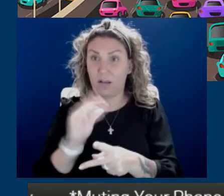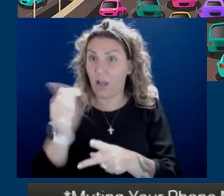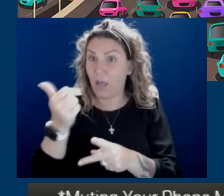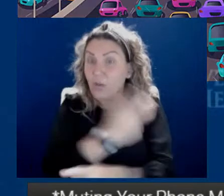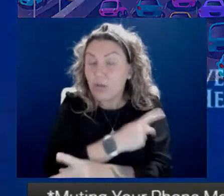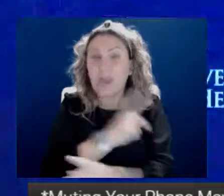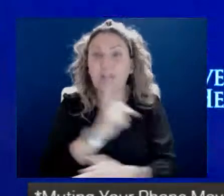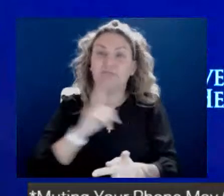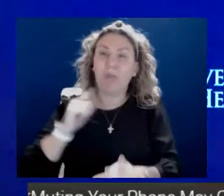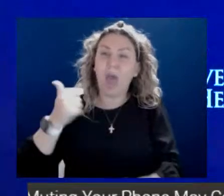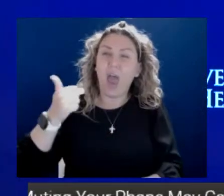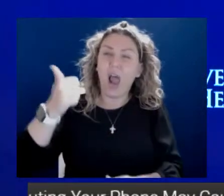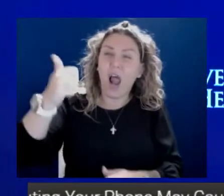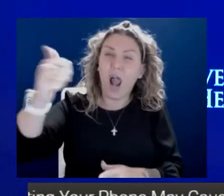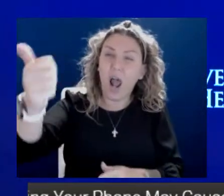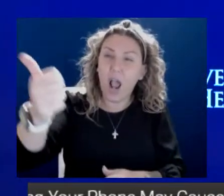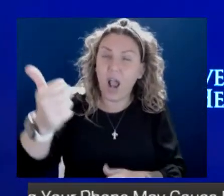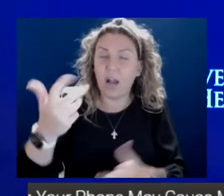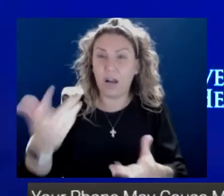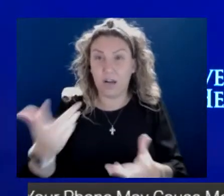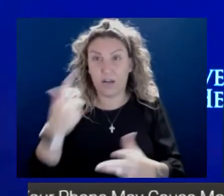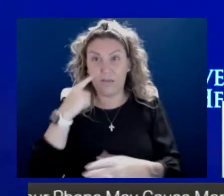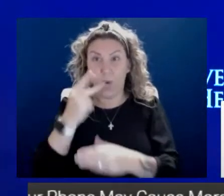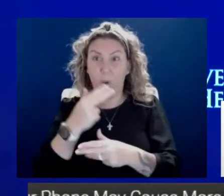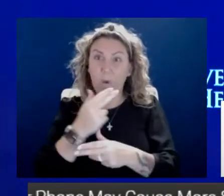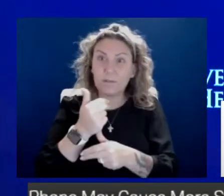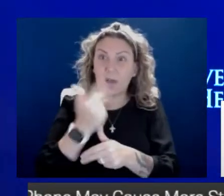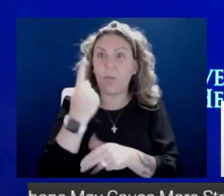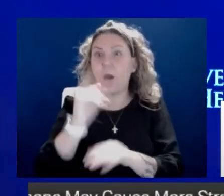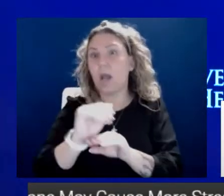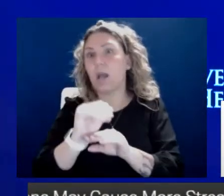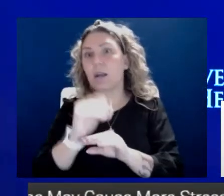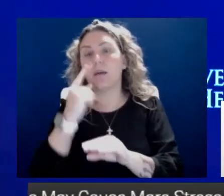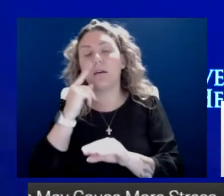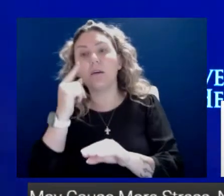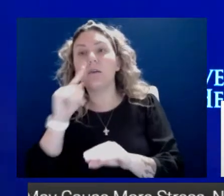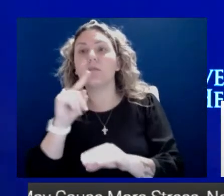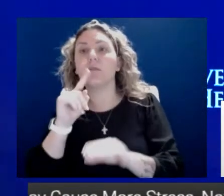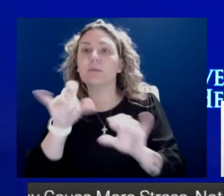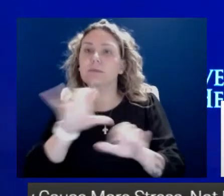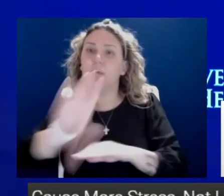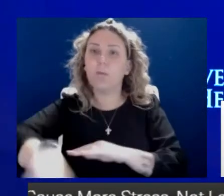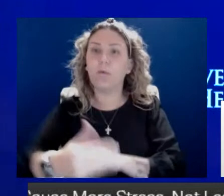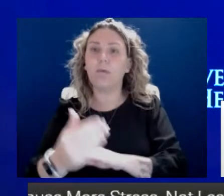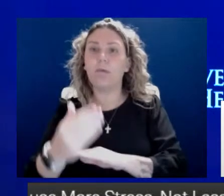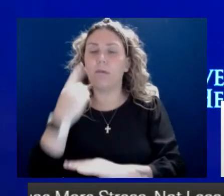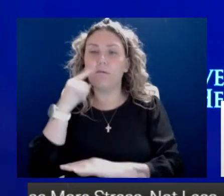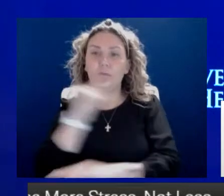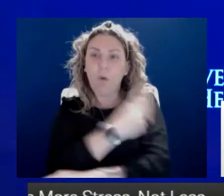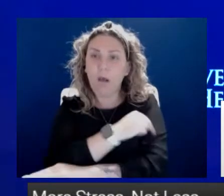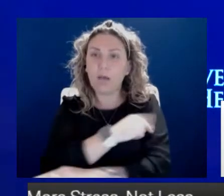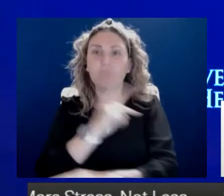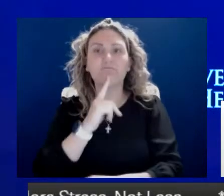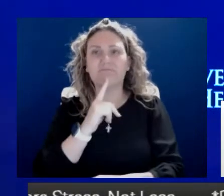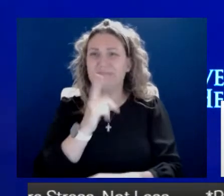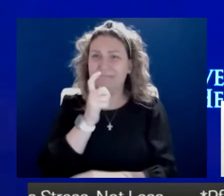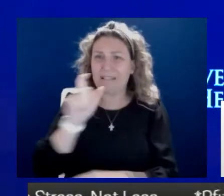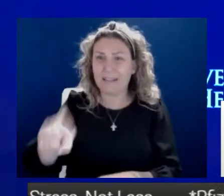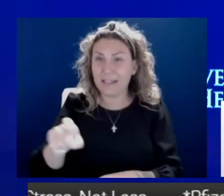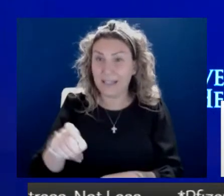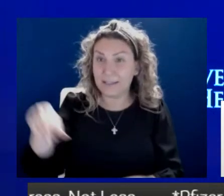just, getting a hotel for the night and getting food. Those are all savings that our patients didn't have to spend through just